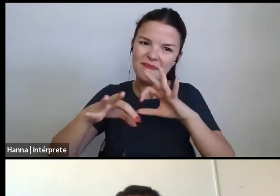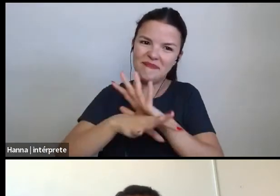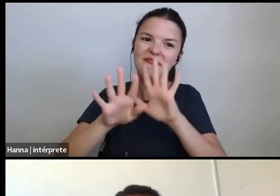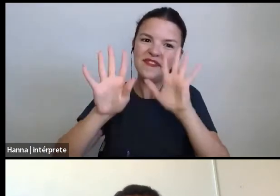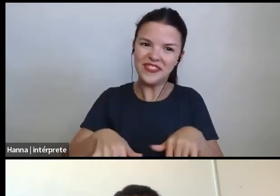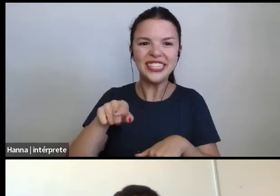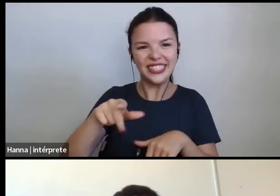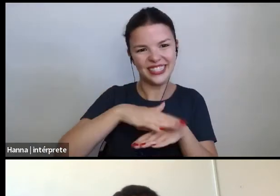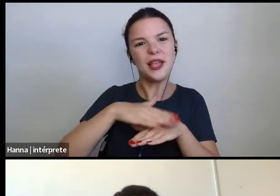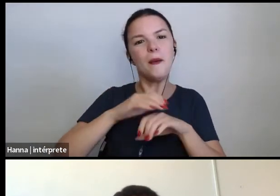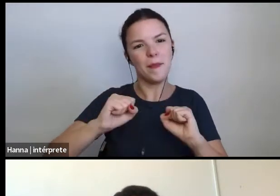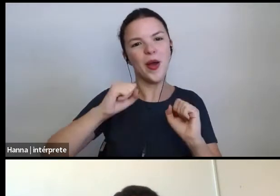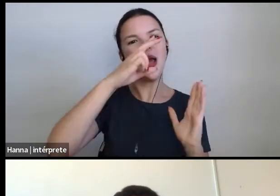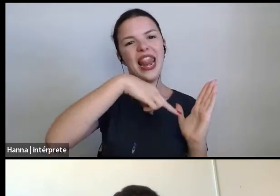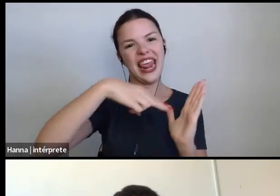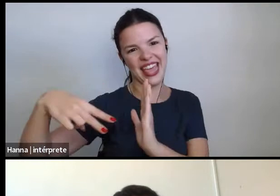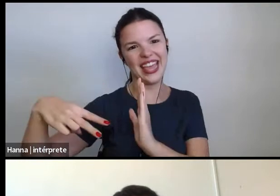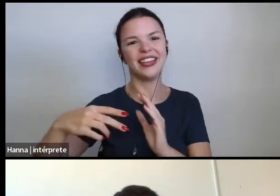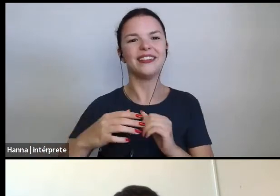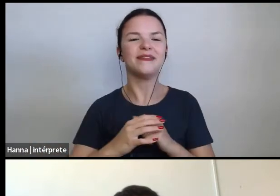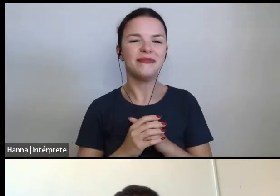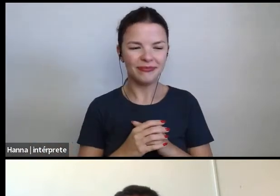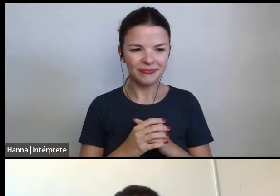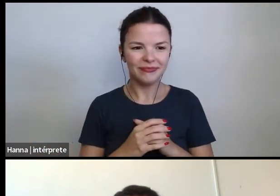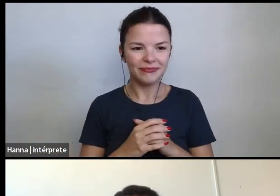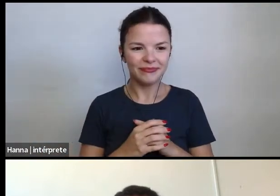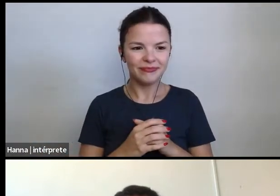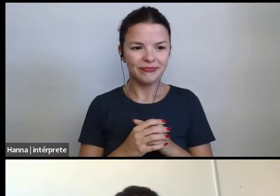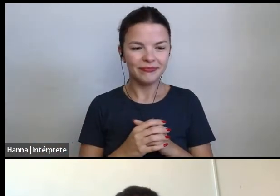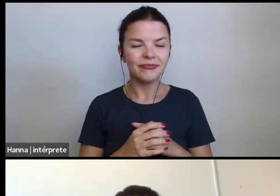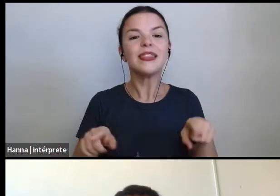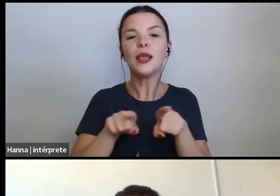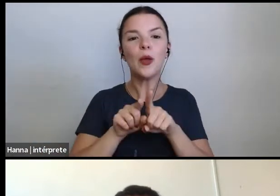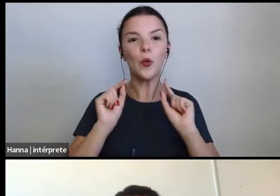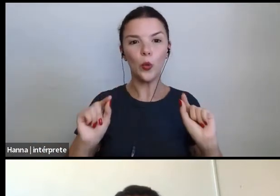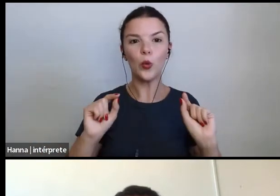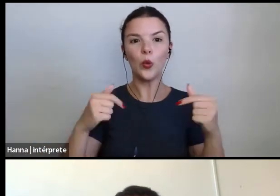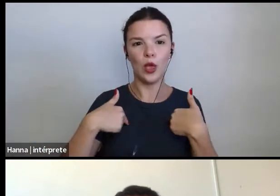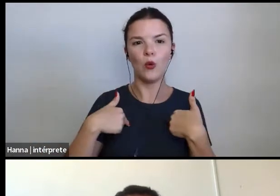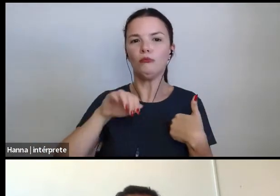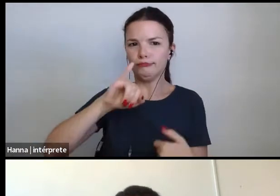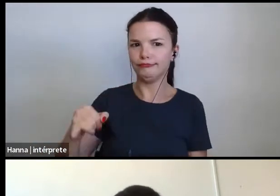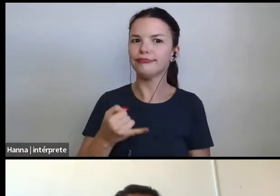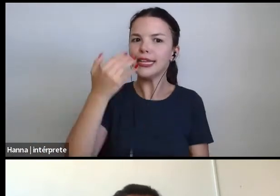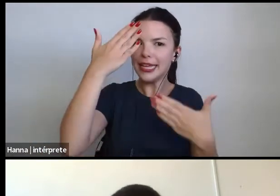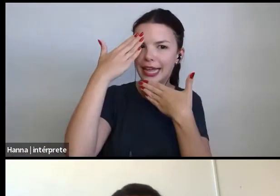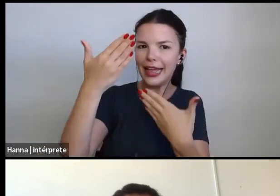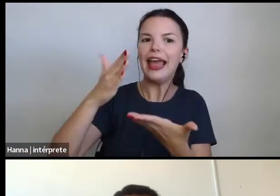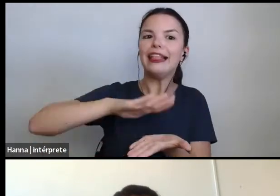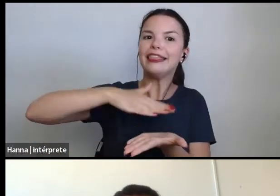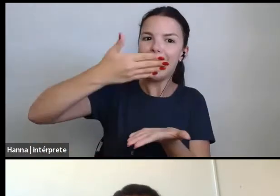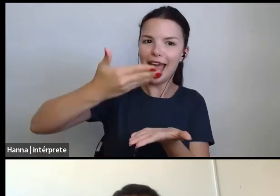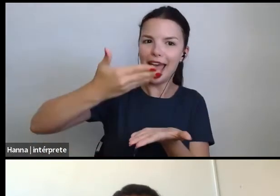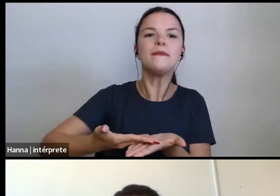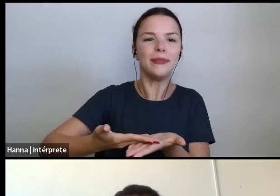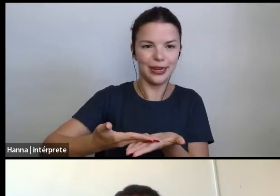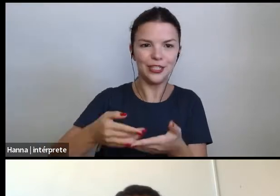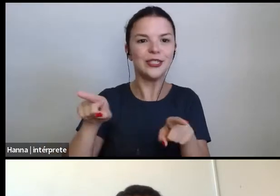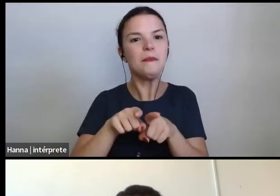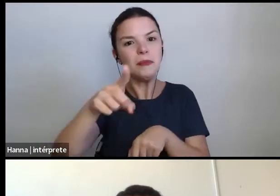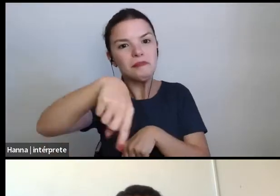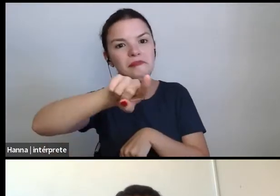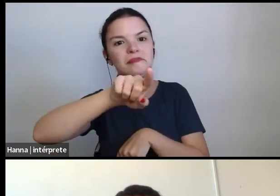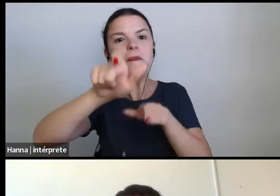we finish here. And I would also like to thank our interpreters and the